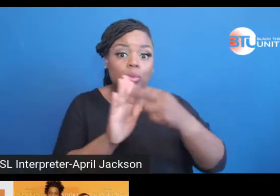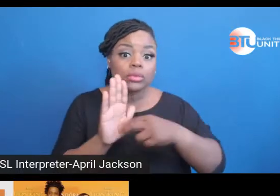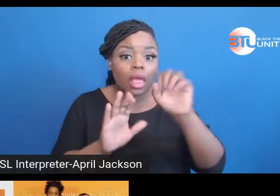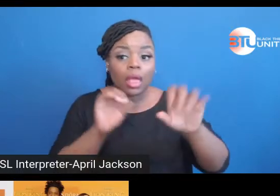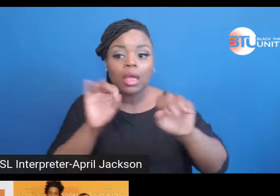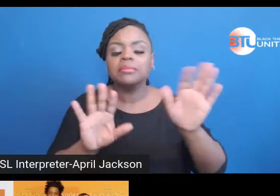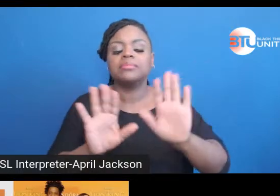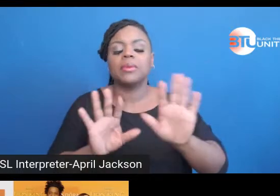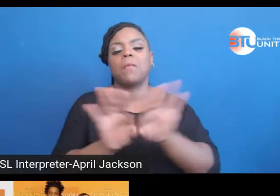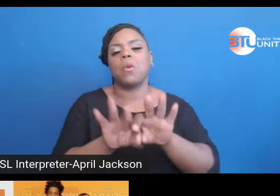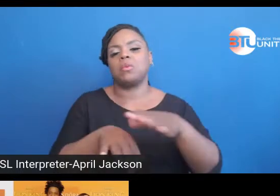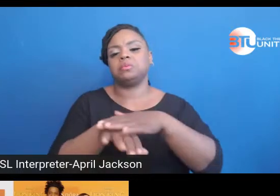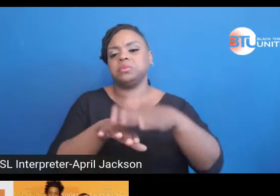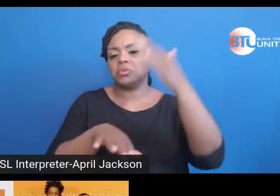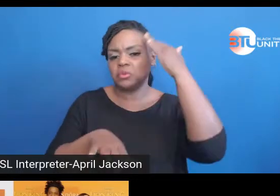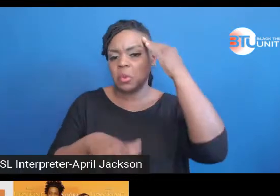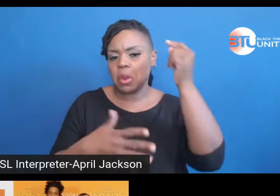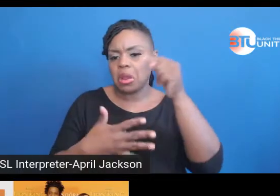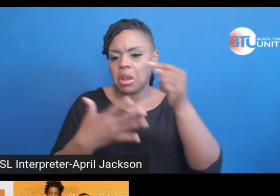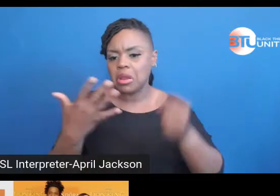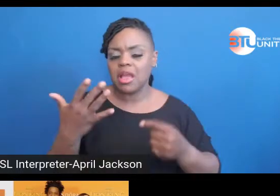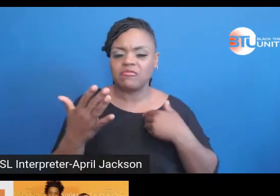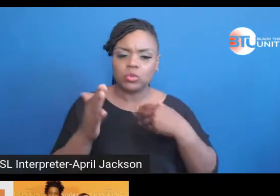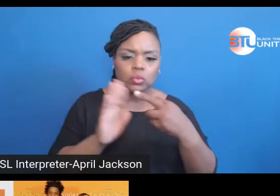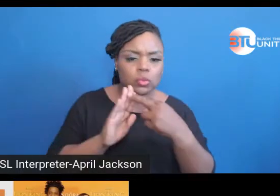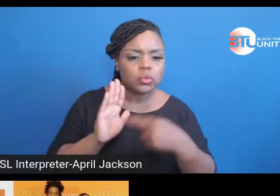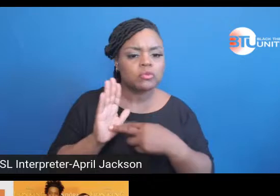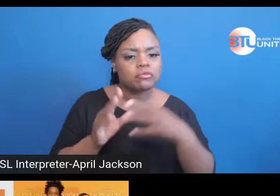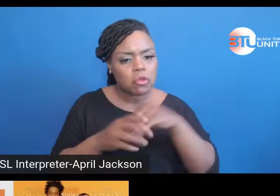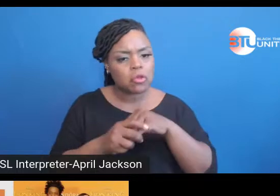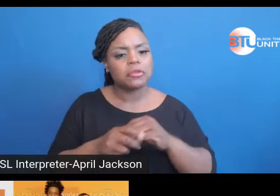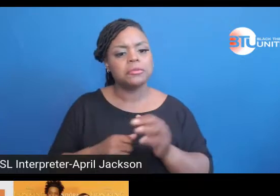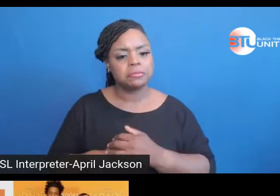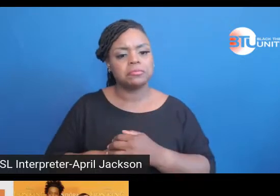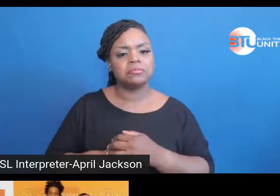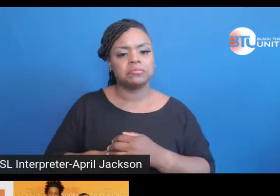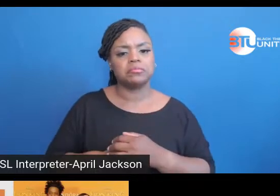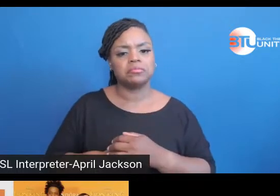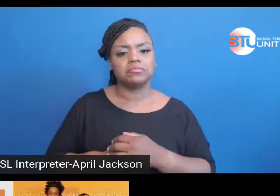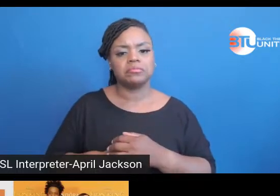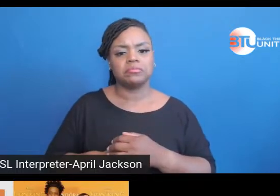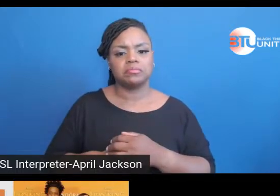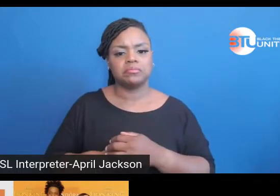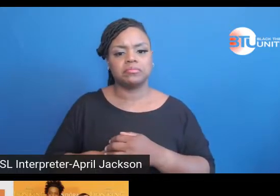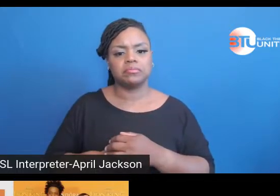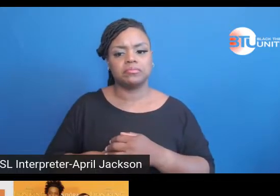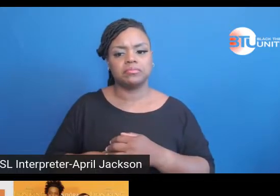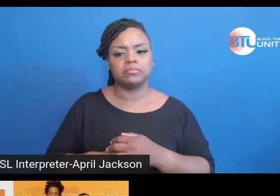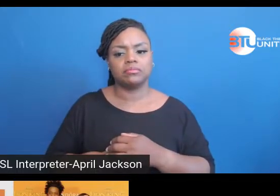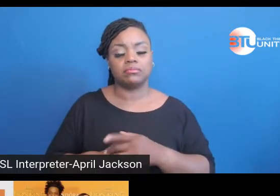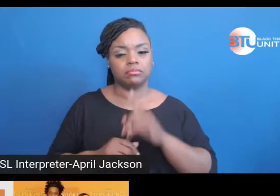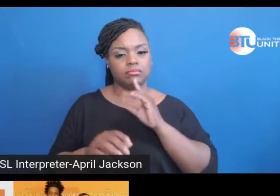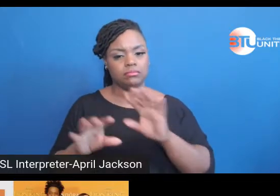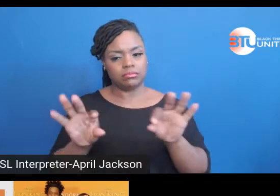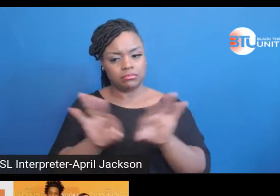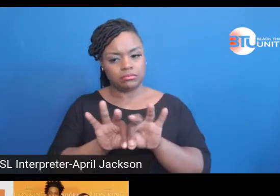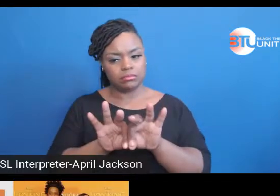so that if you go about doing this, you'll have the sort of you'll get the sort of counsel that can guide you through it.